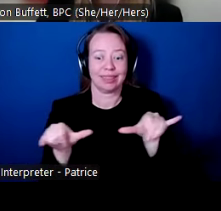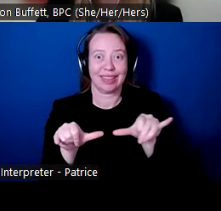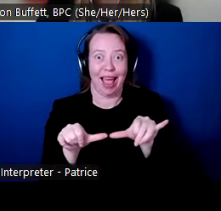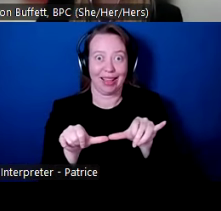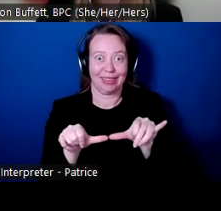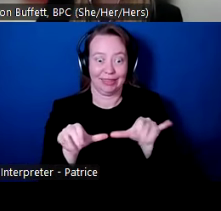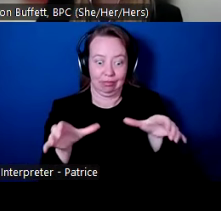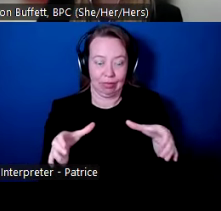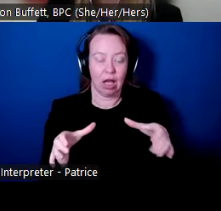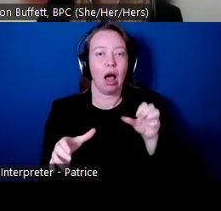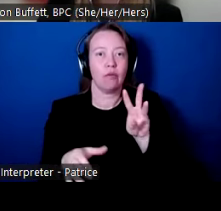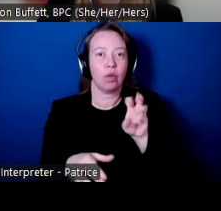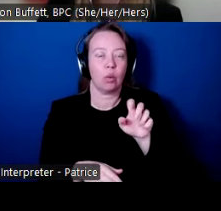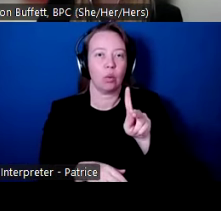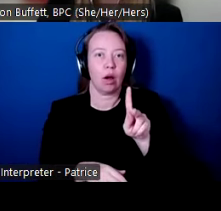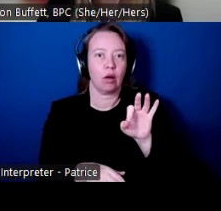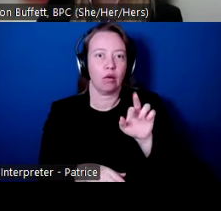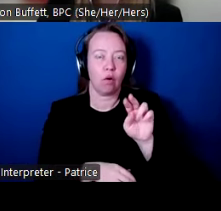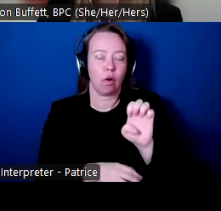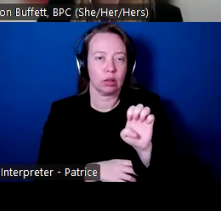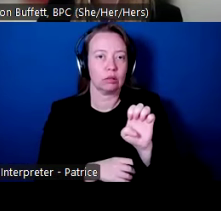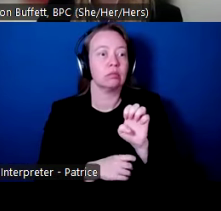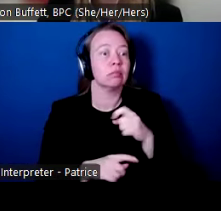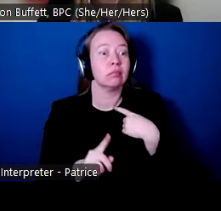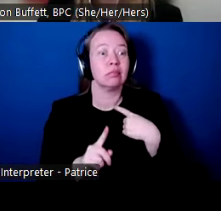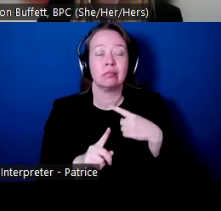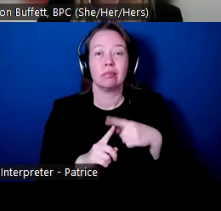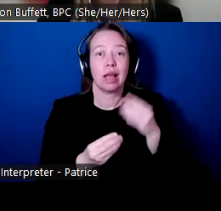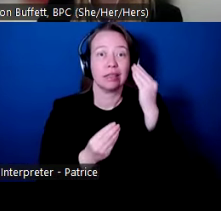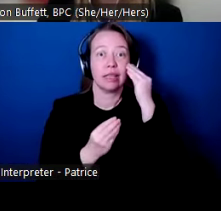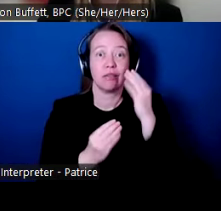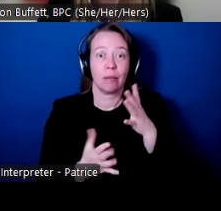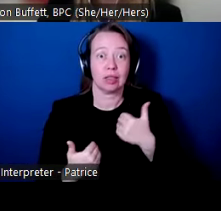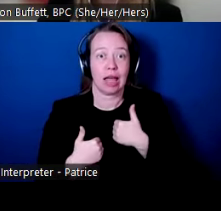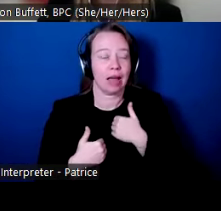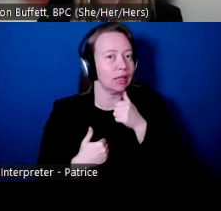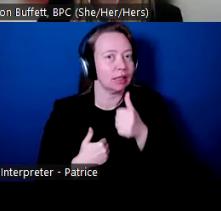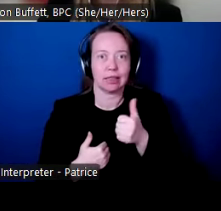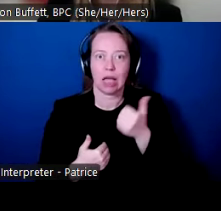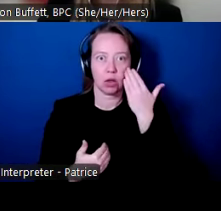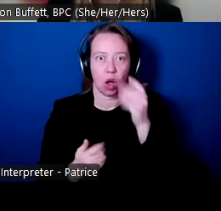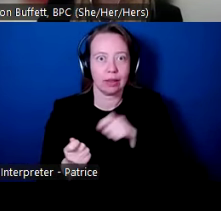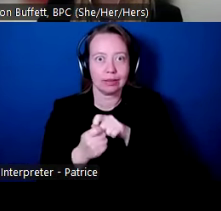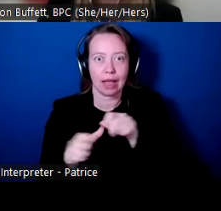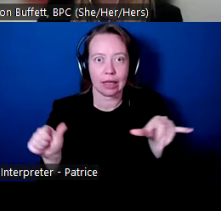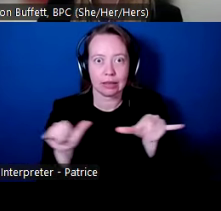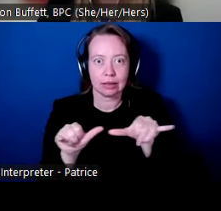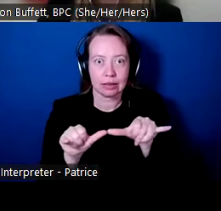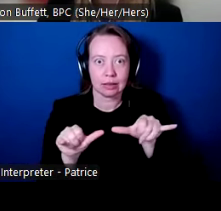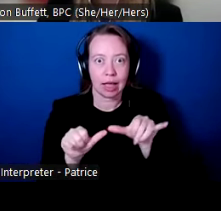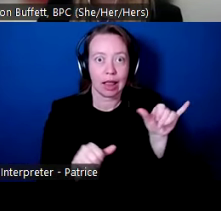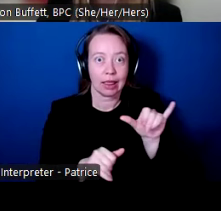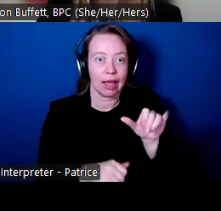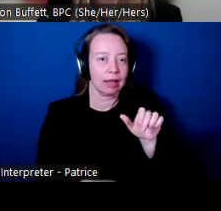Data also do not capture the full size of individuals employed in LTSS. For example, as my colleague Lisa